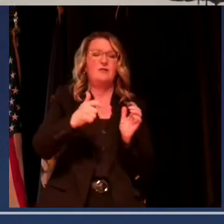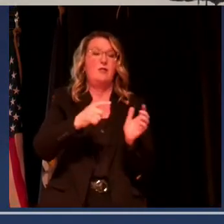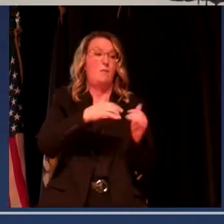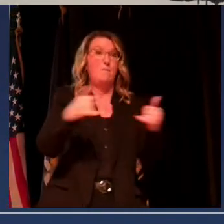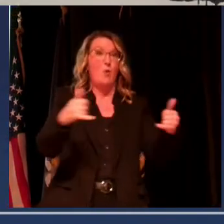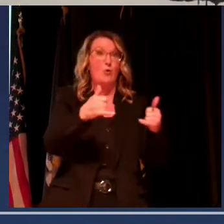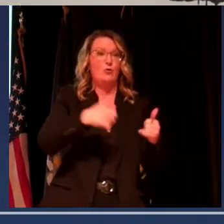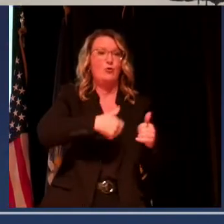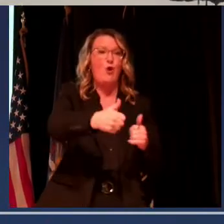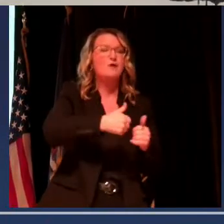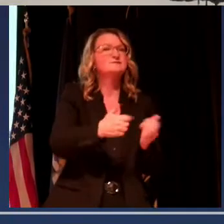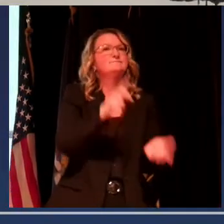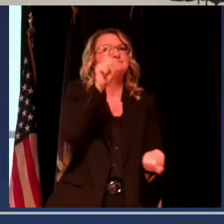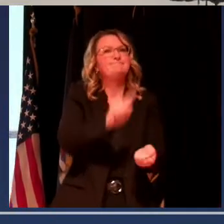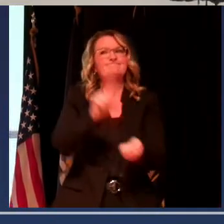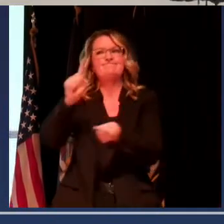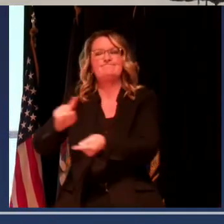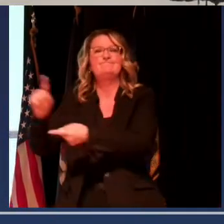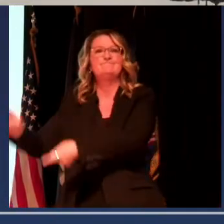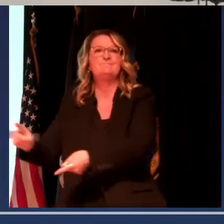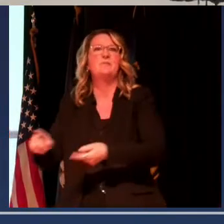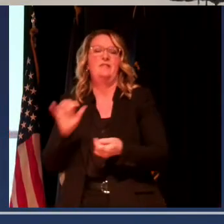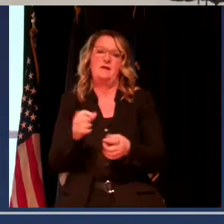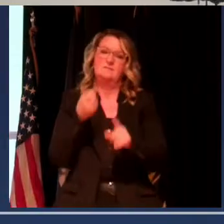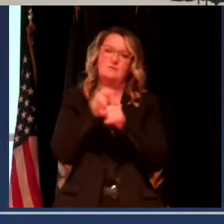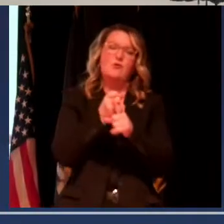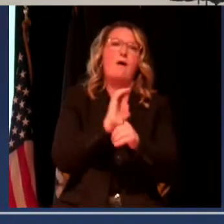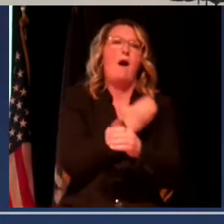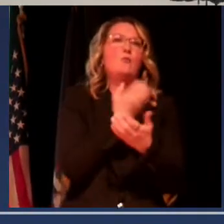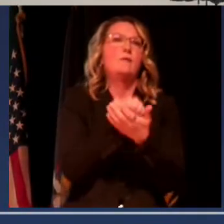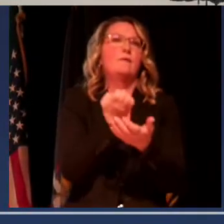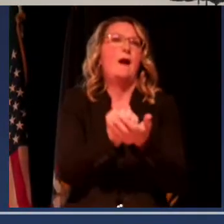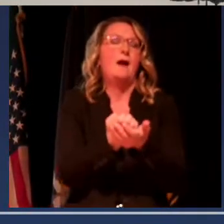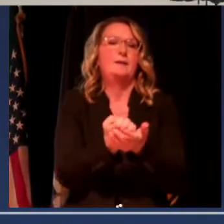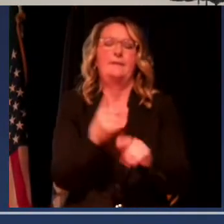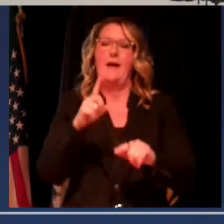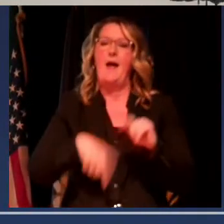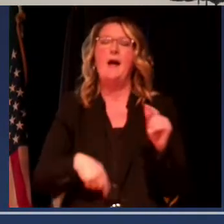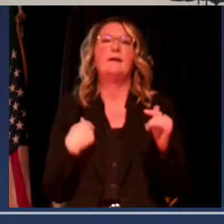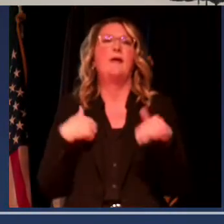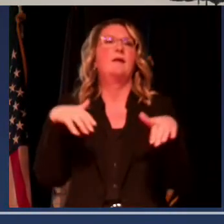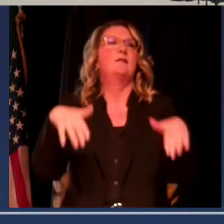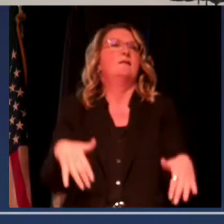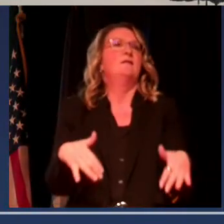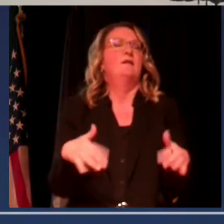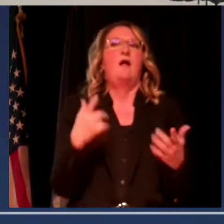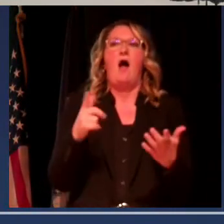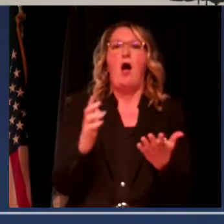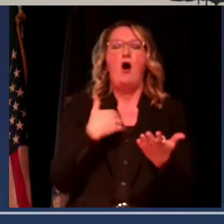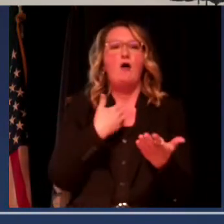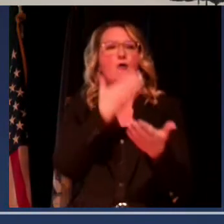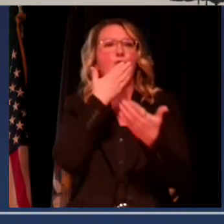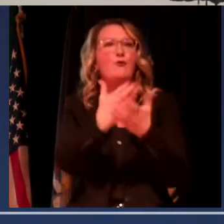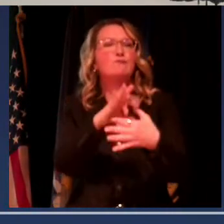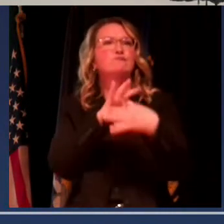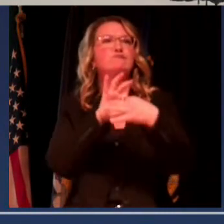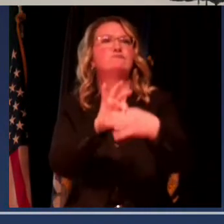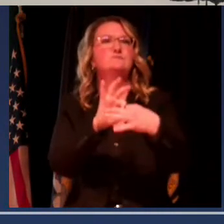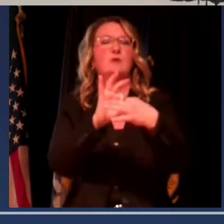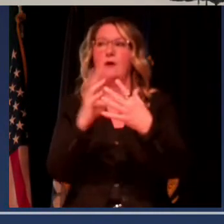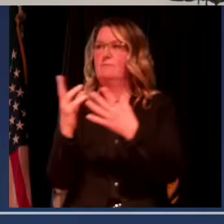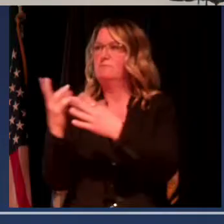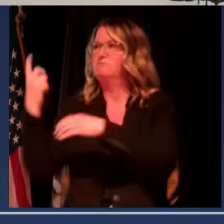border crossings. It is hurting our regional economies, and I could not stand by and let centuries of goodwill come crashing down because of our